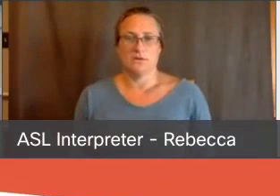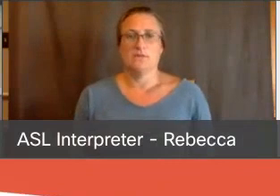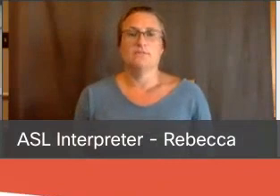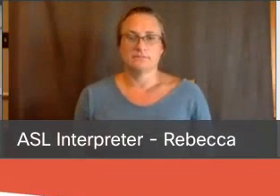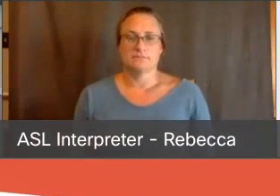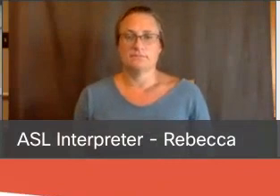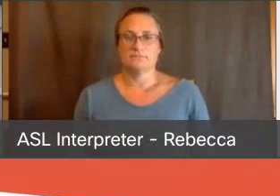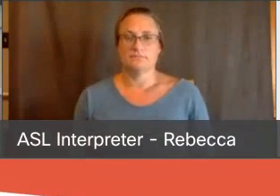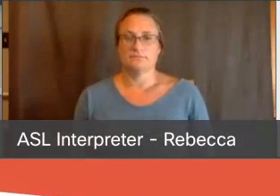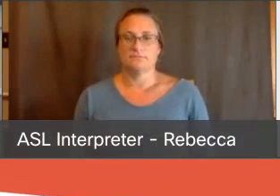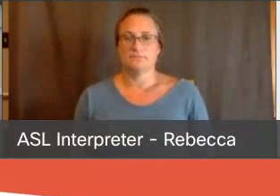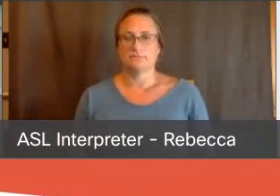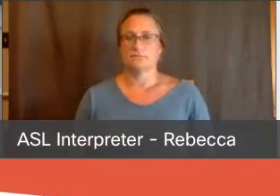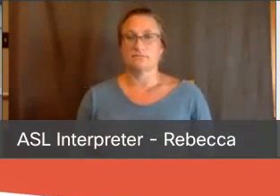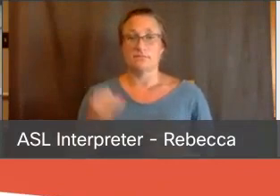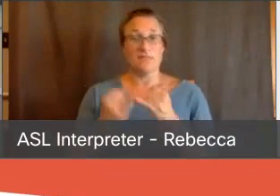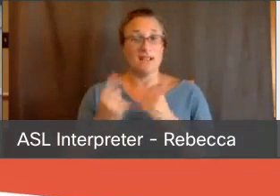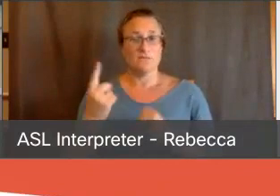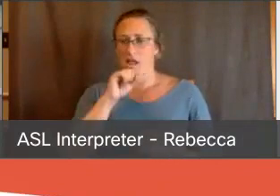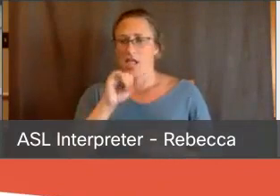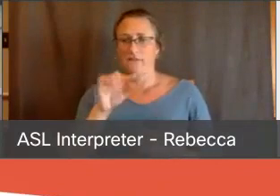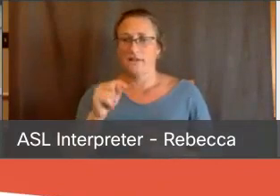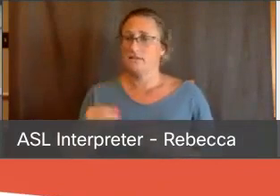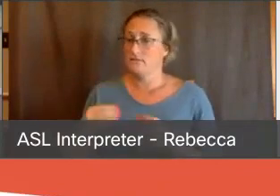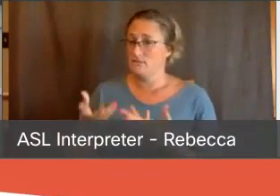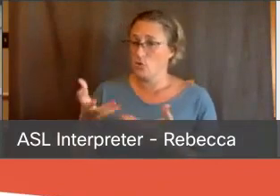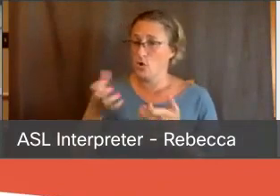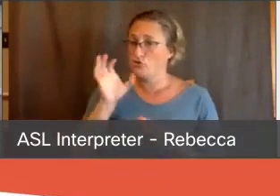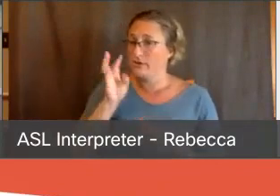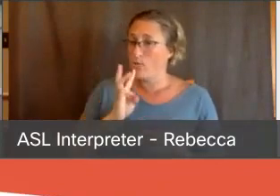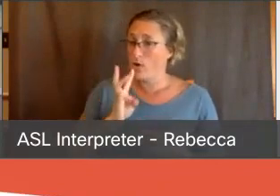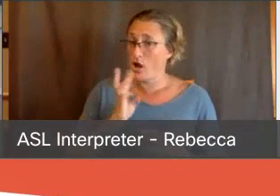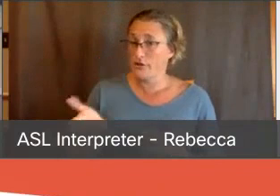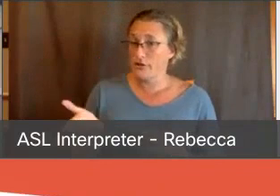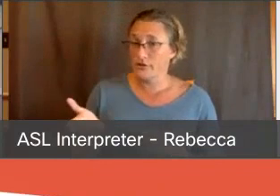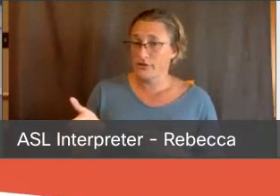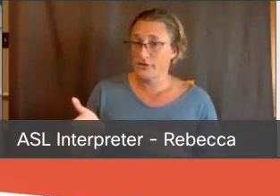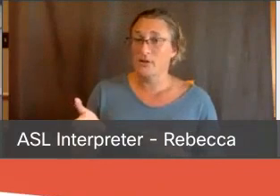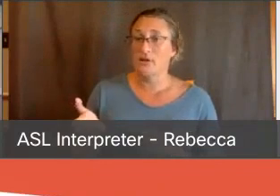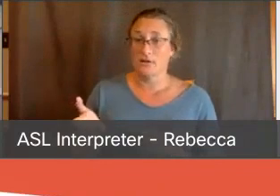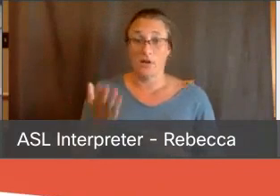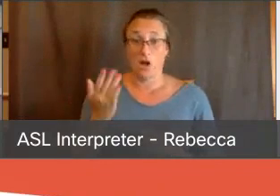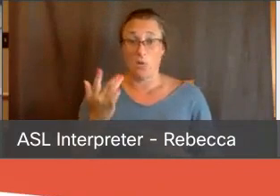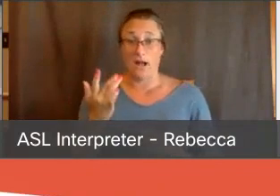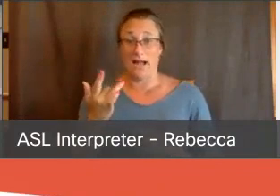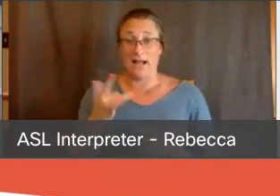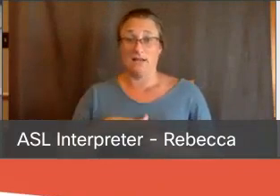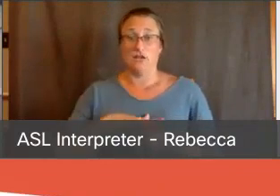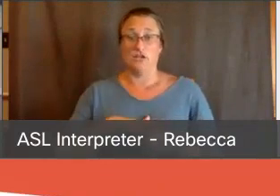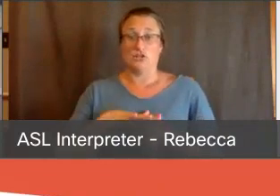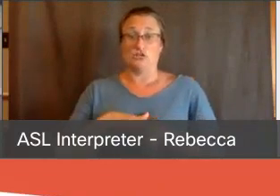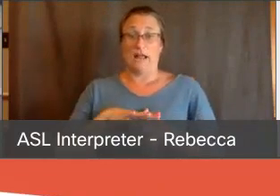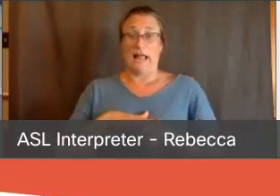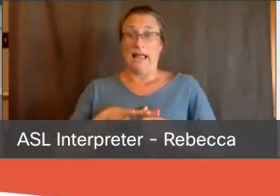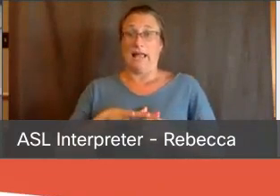And then the last one that I really love is to give a person water. And this works for ourselves as well. When we start to feel stressed or when someone else starts to